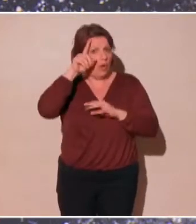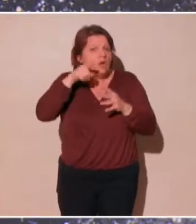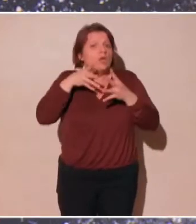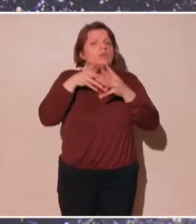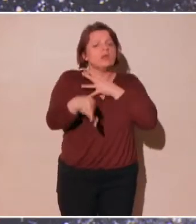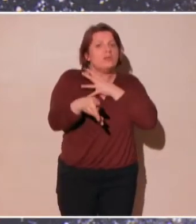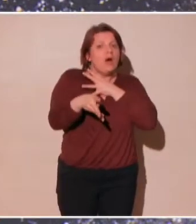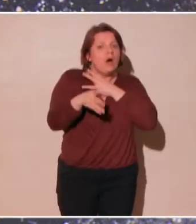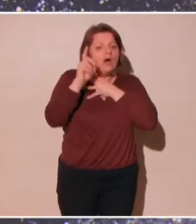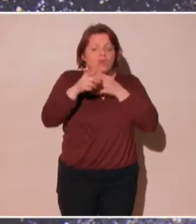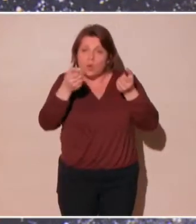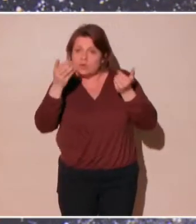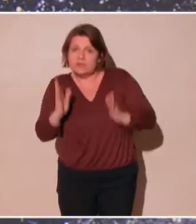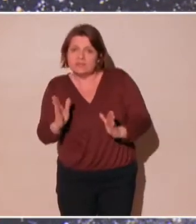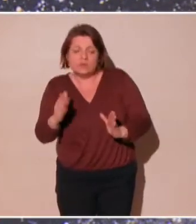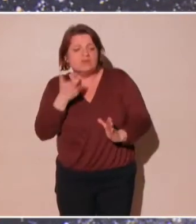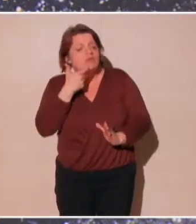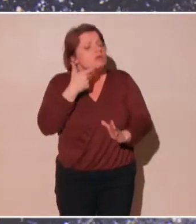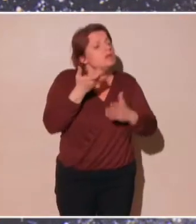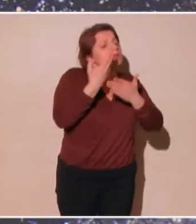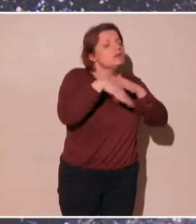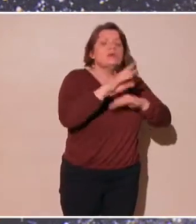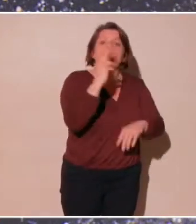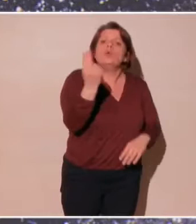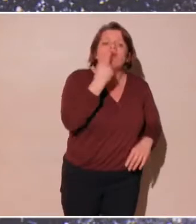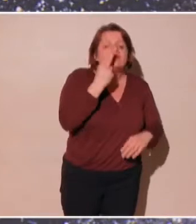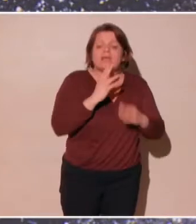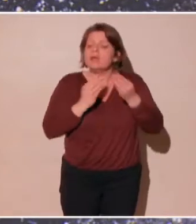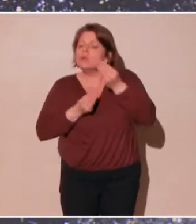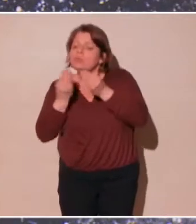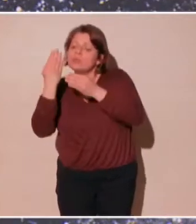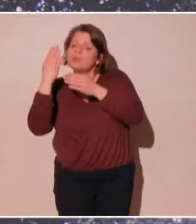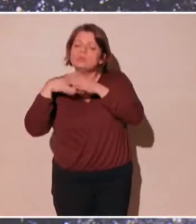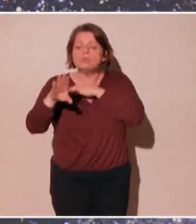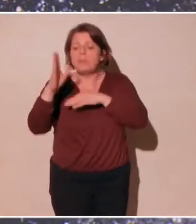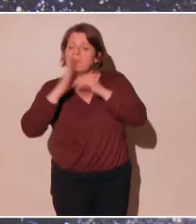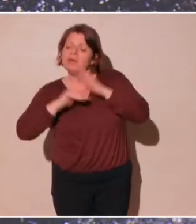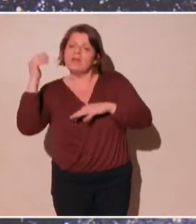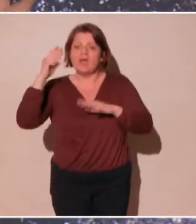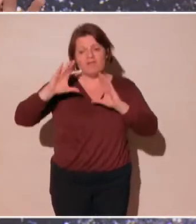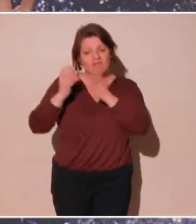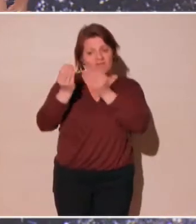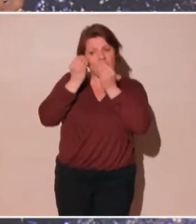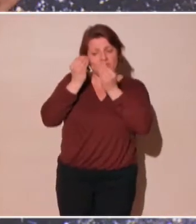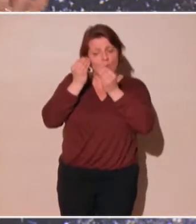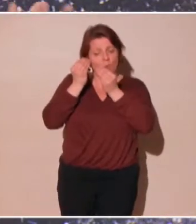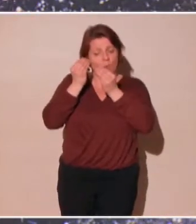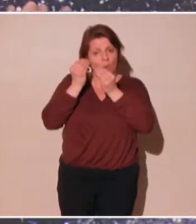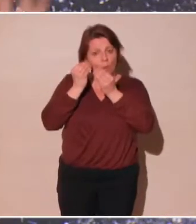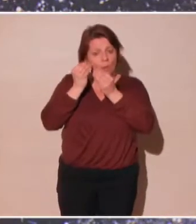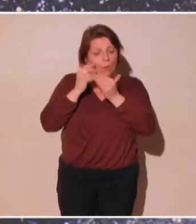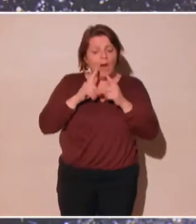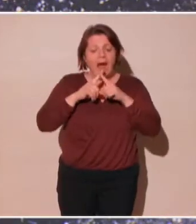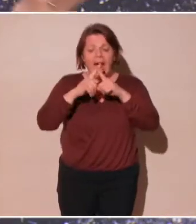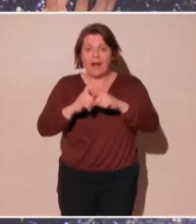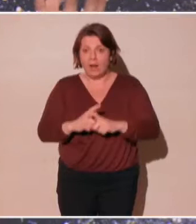continuous debates, continuous improvement. If you decide to have access to a university, to a training program